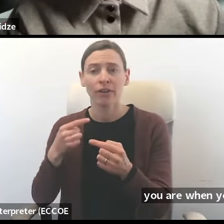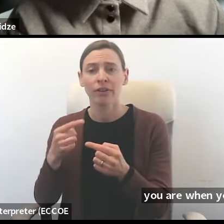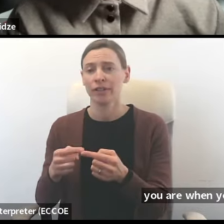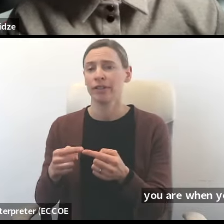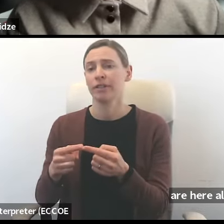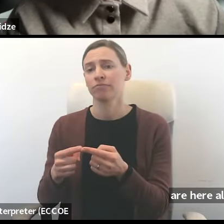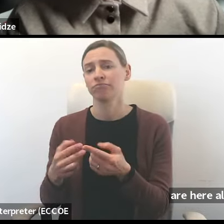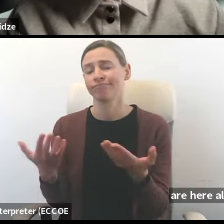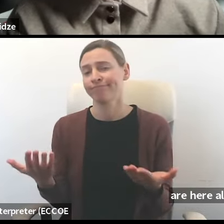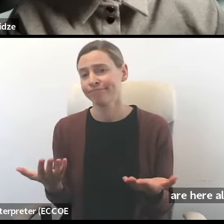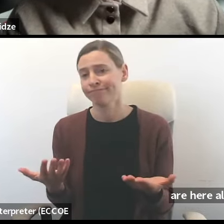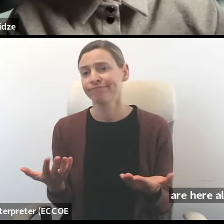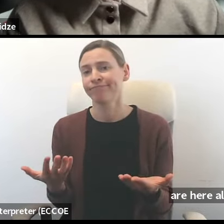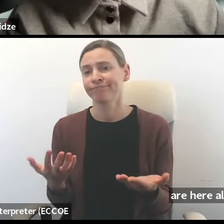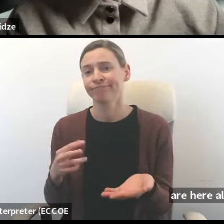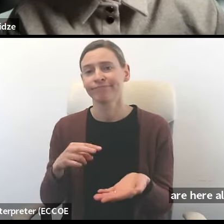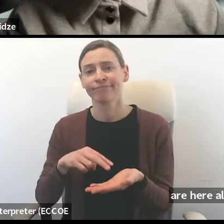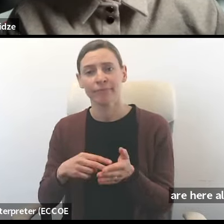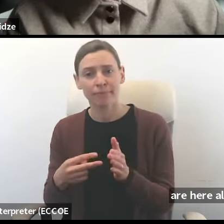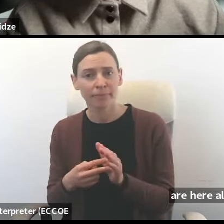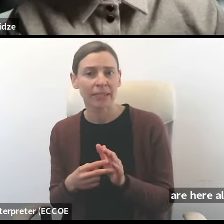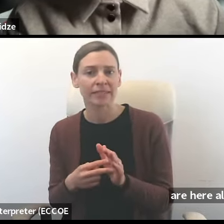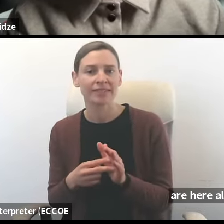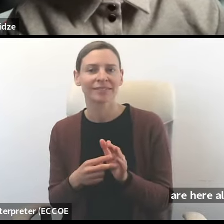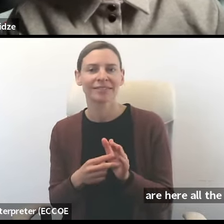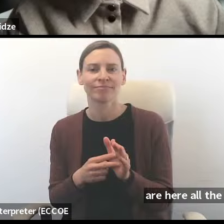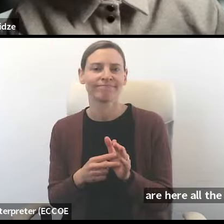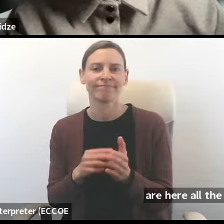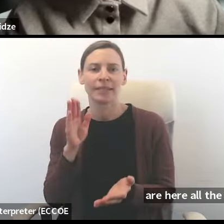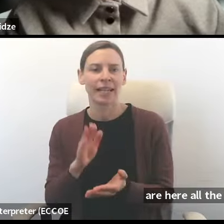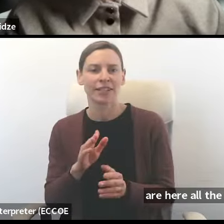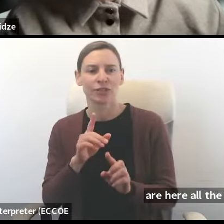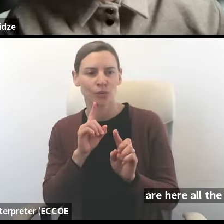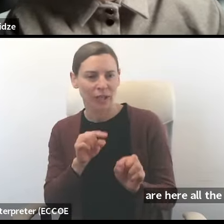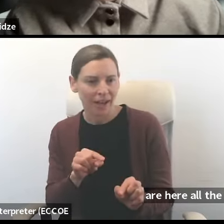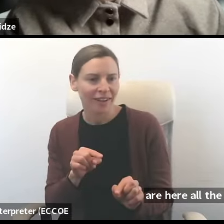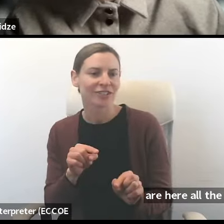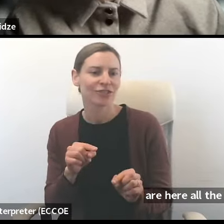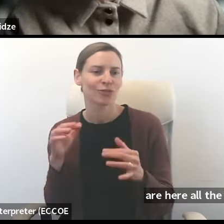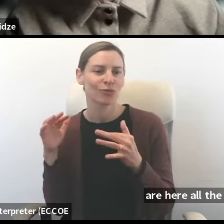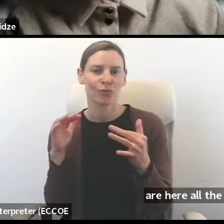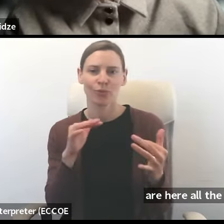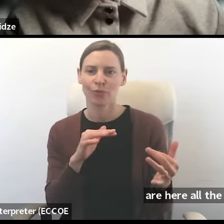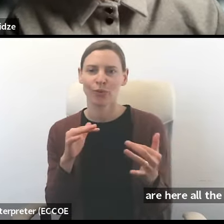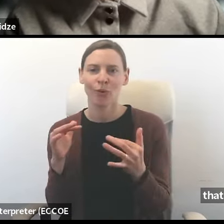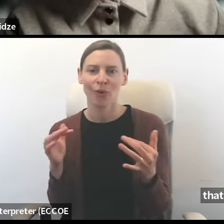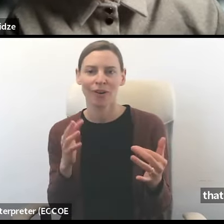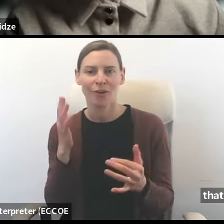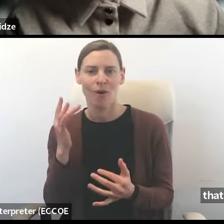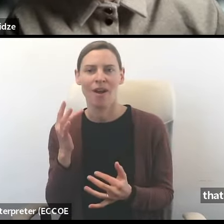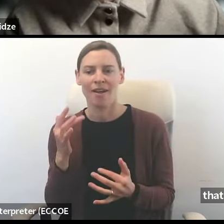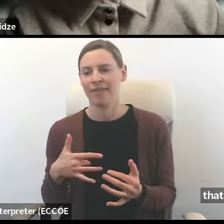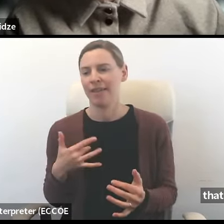war stuff that much already. I mean, they got used to this